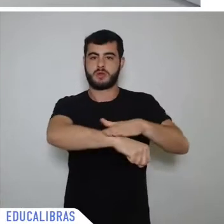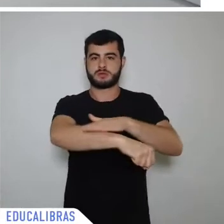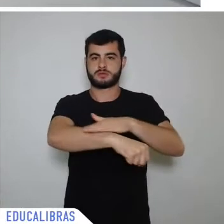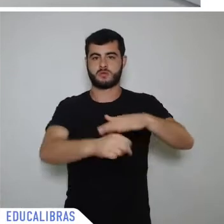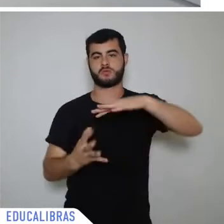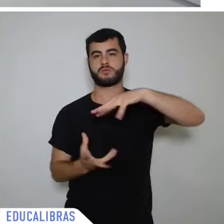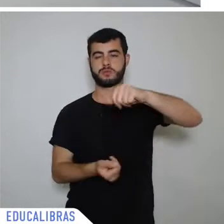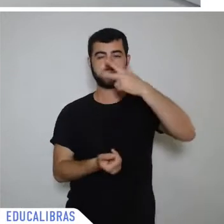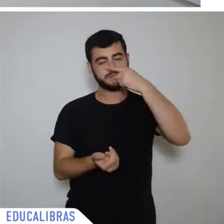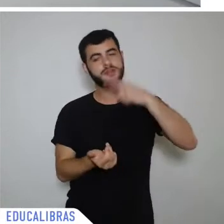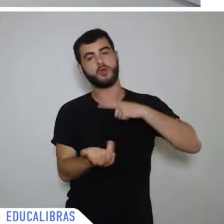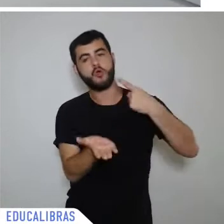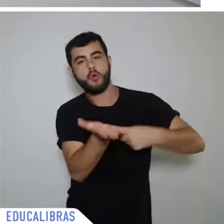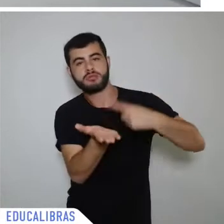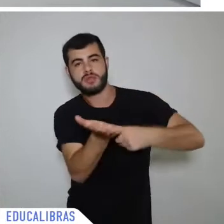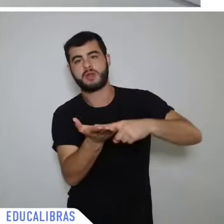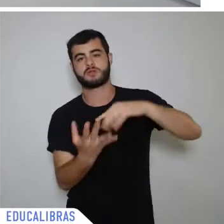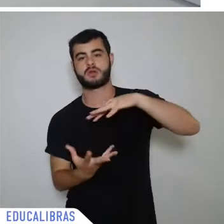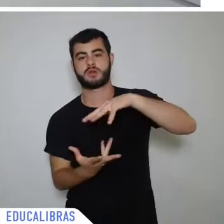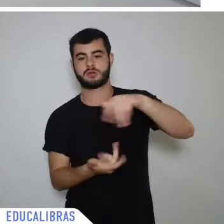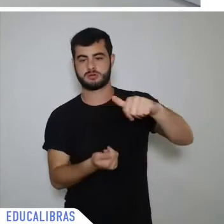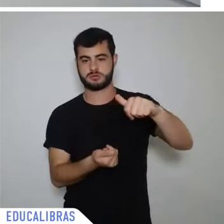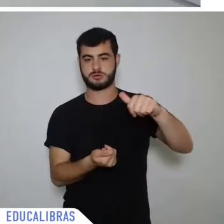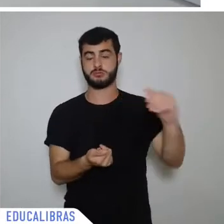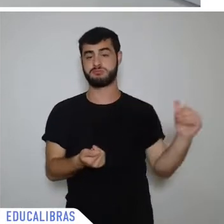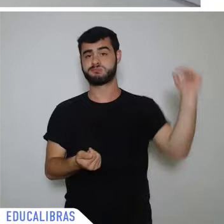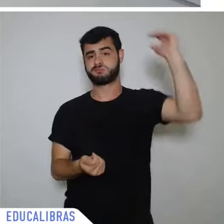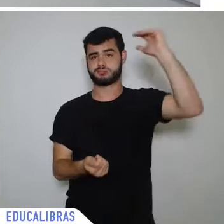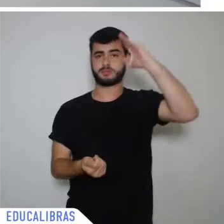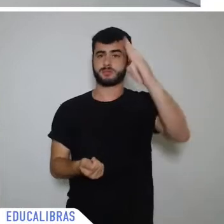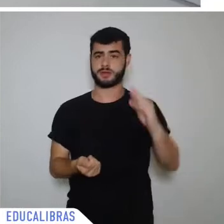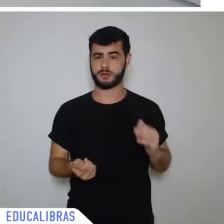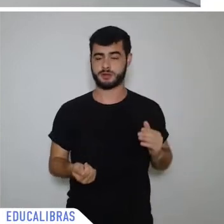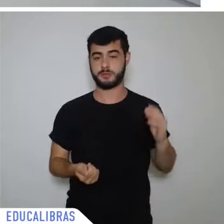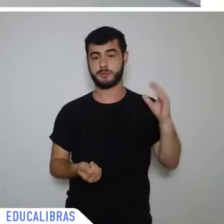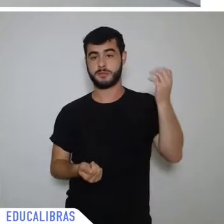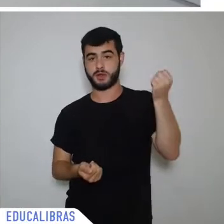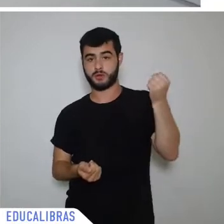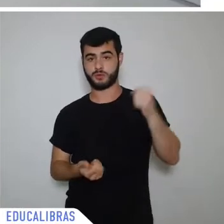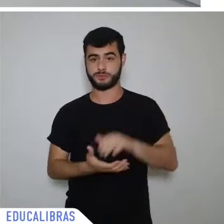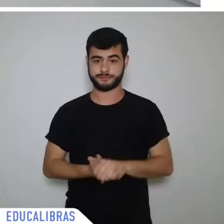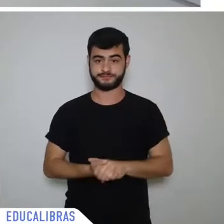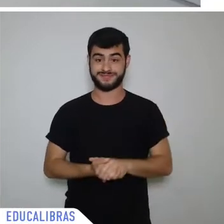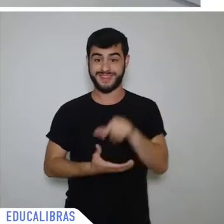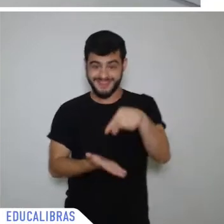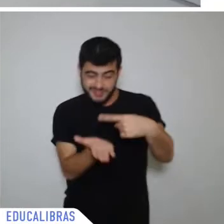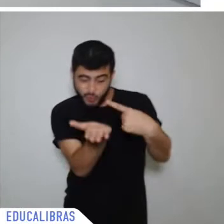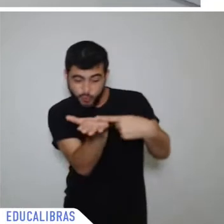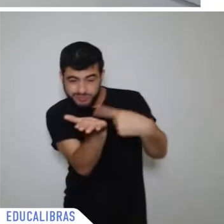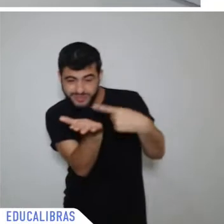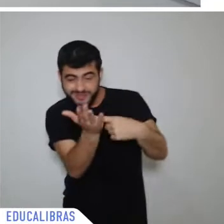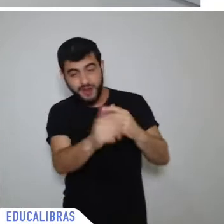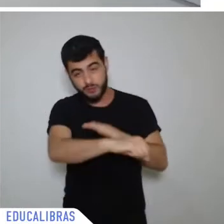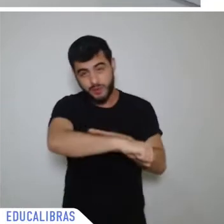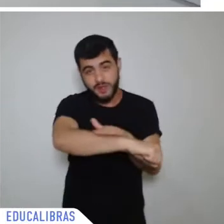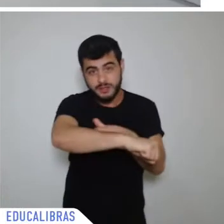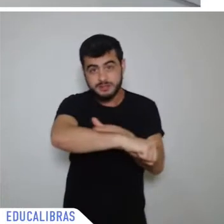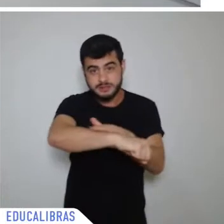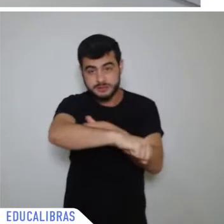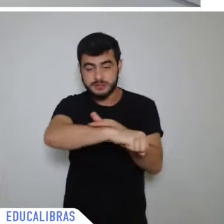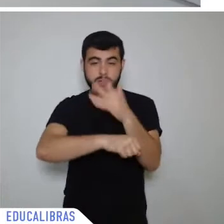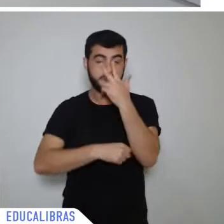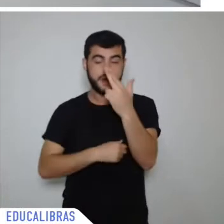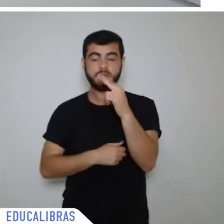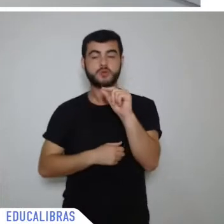a racial contract in effect in the world that defined white